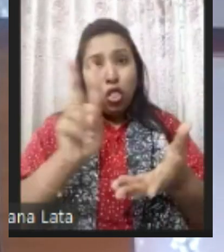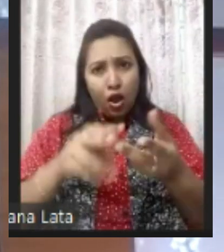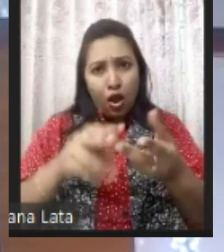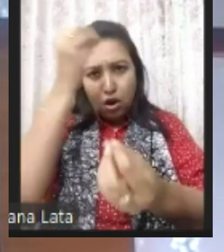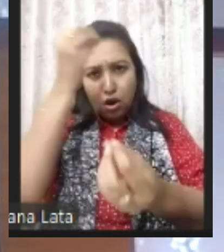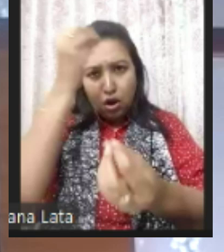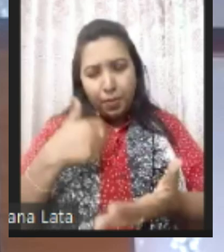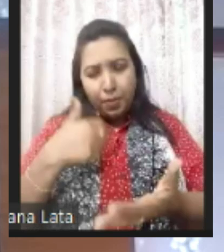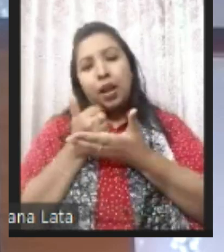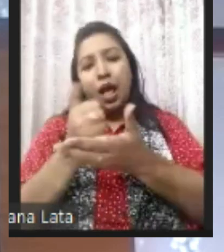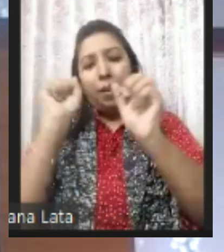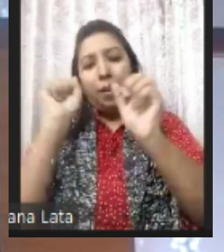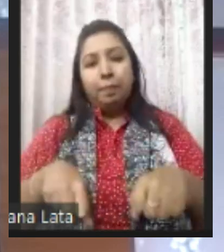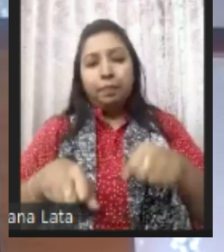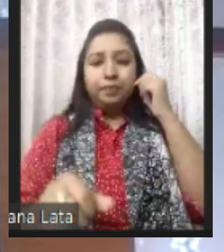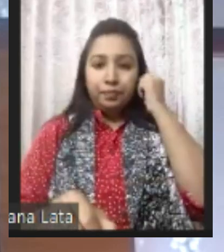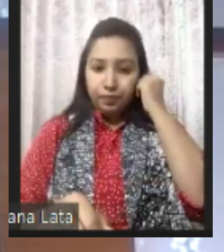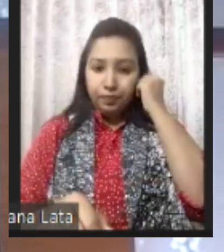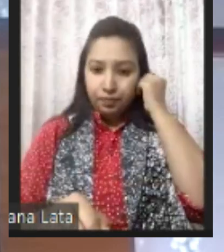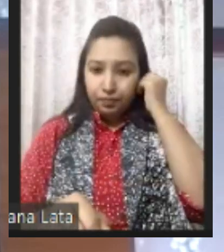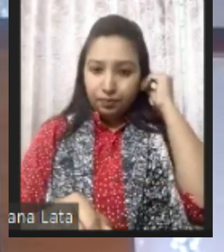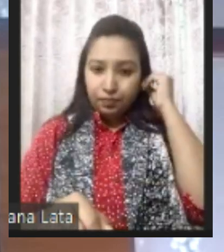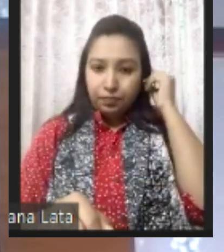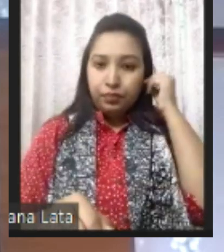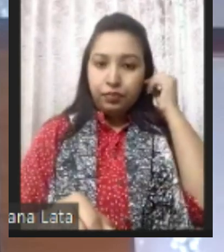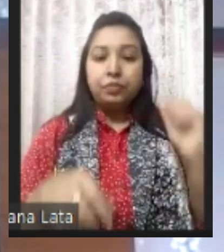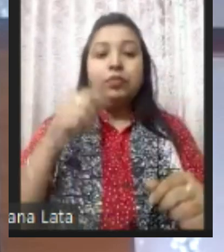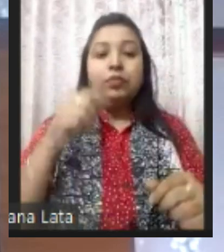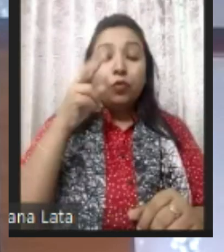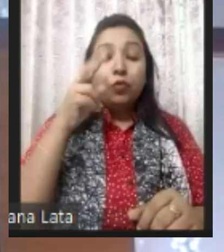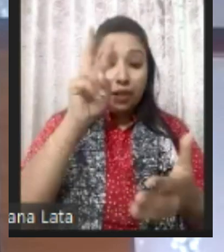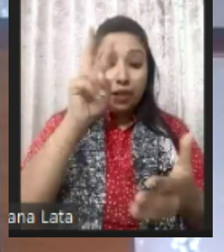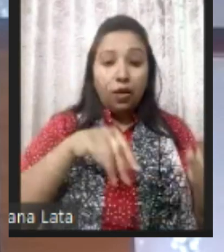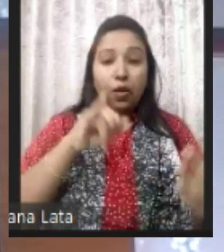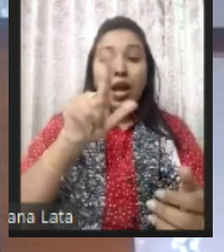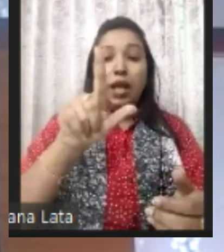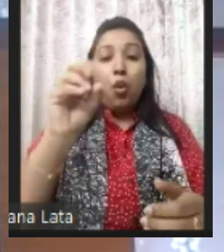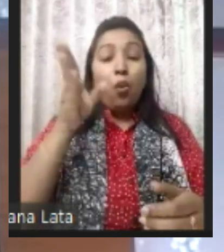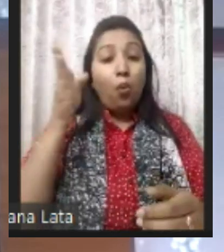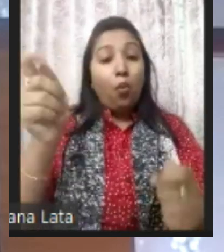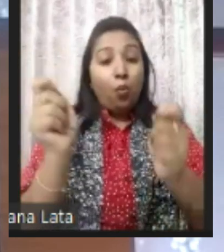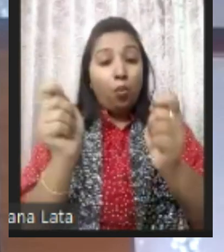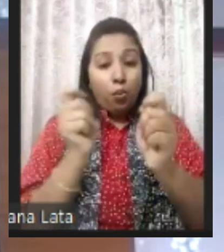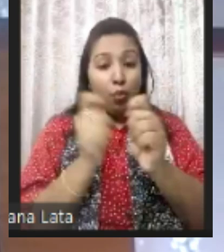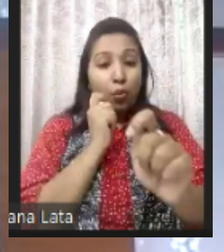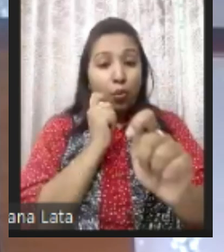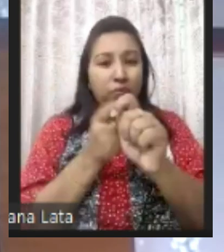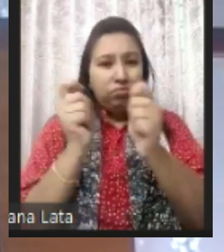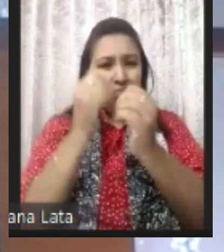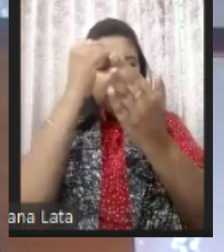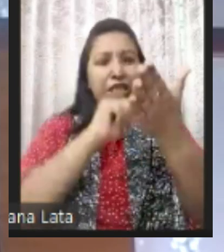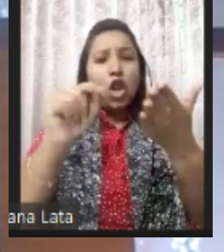ILO's work in the decent work. Promoting decent work, they are working with the employers and also the